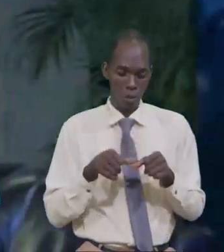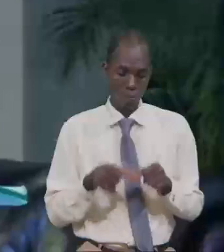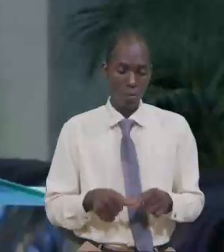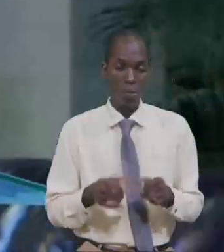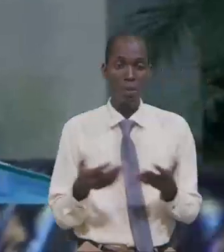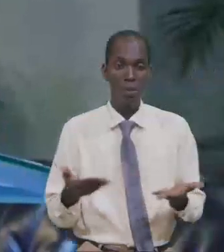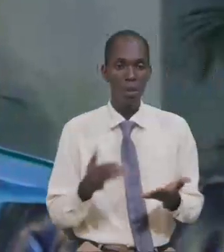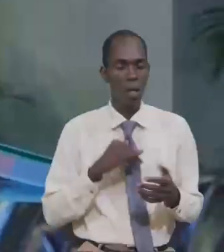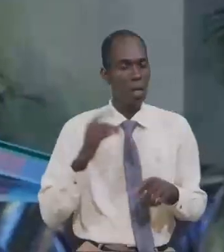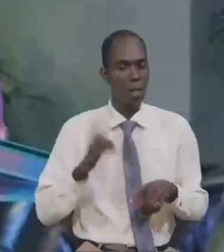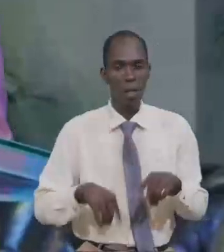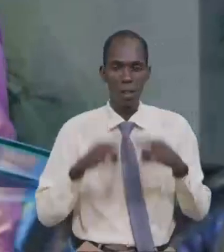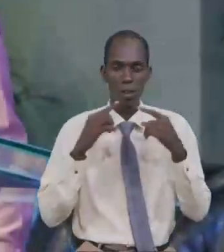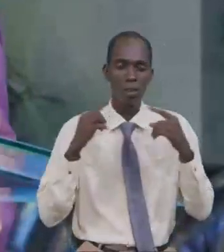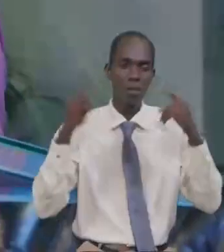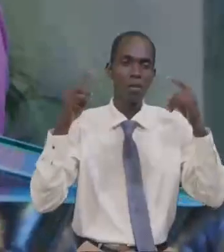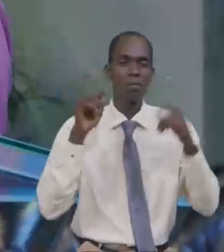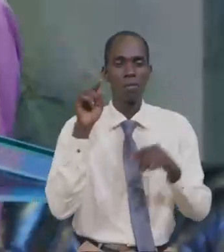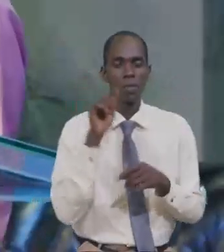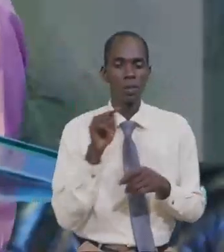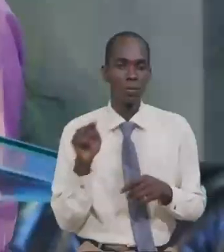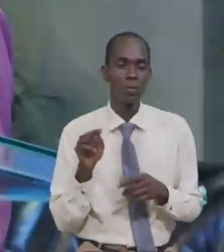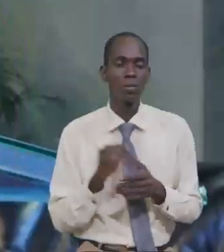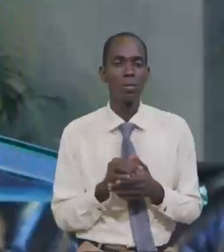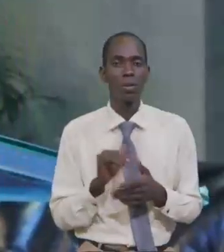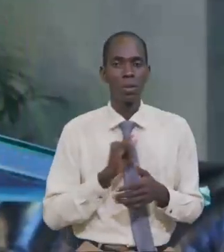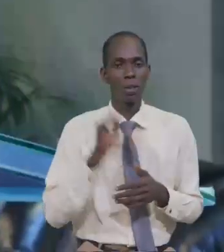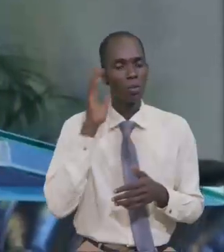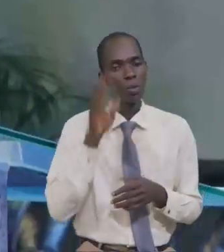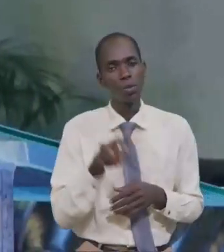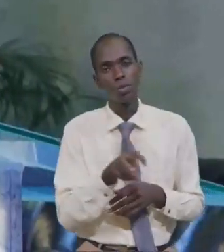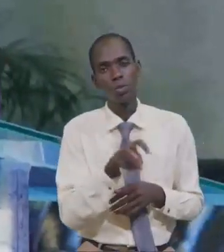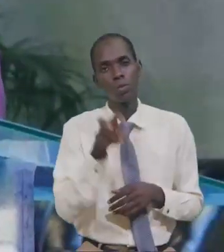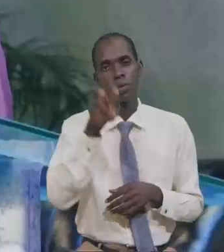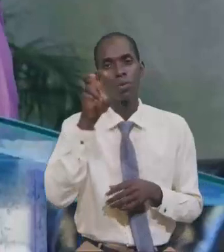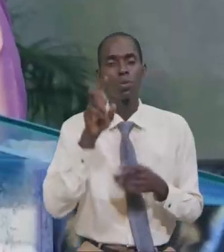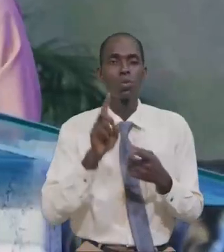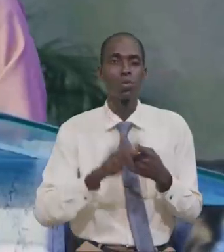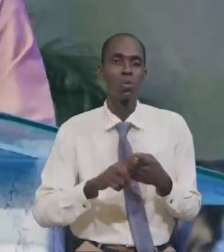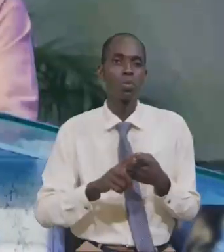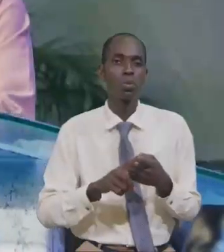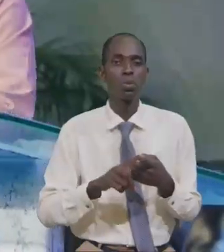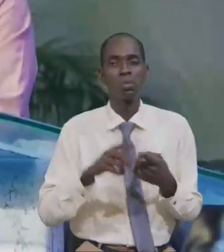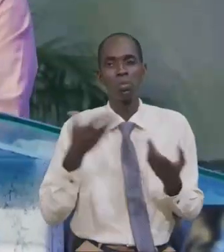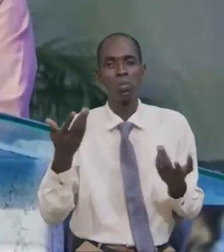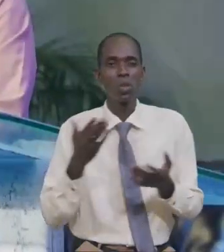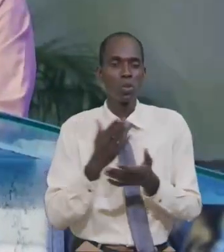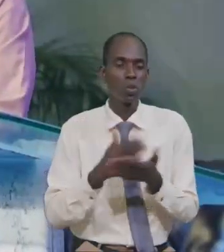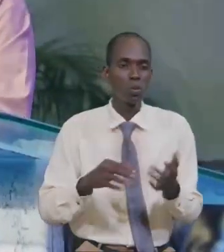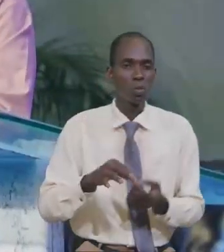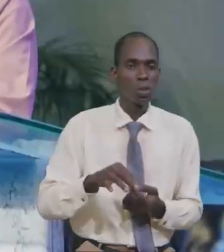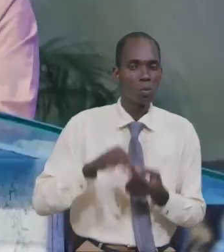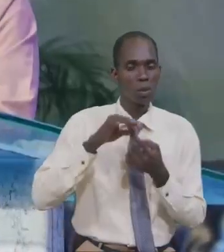a particular place of their dream. If I get there, I will